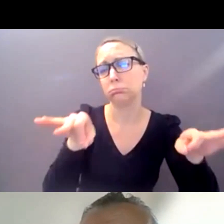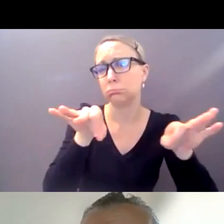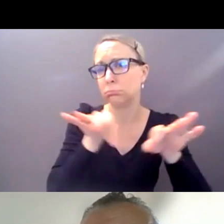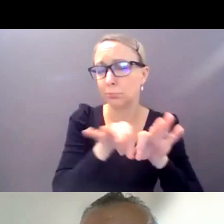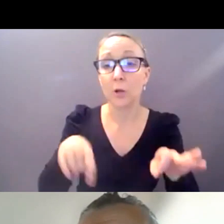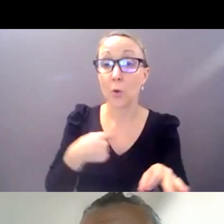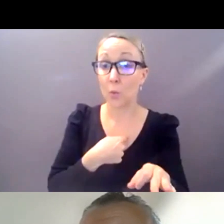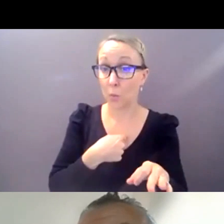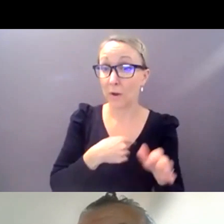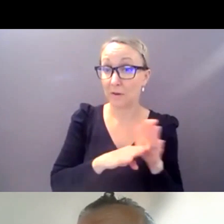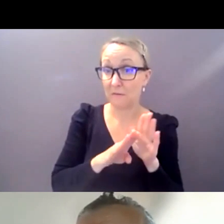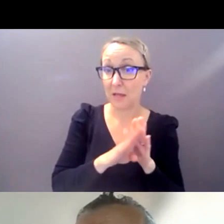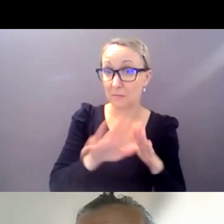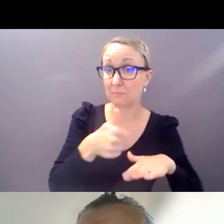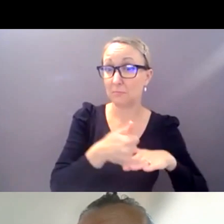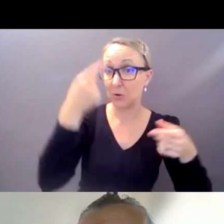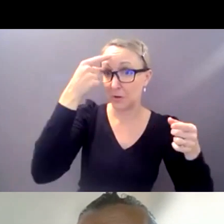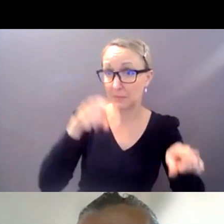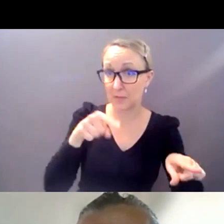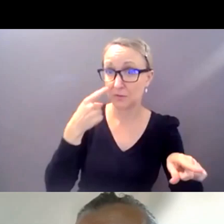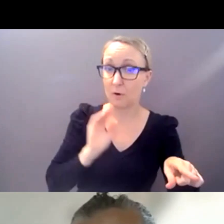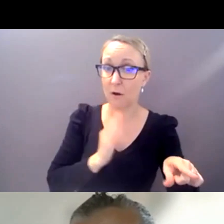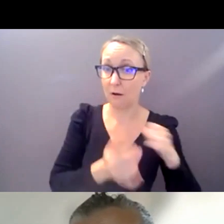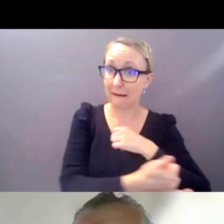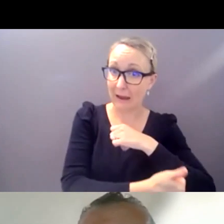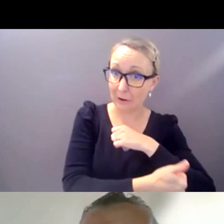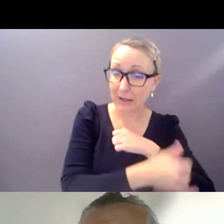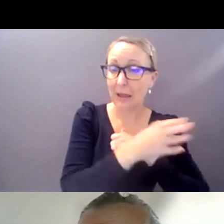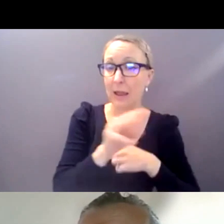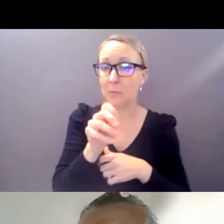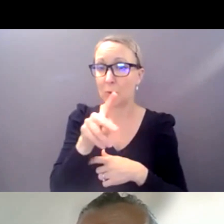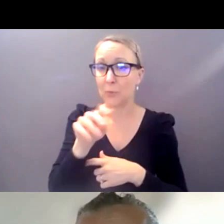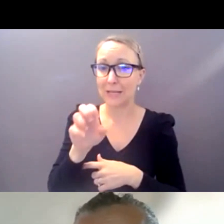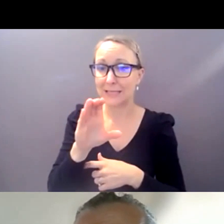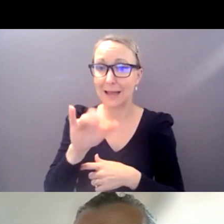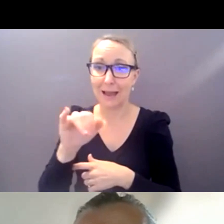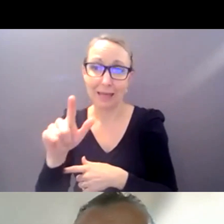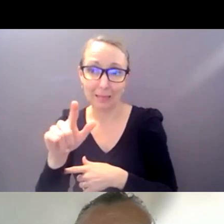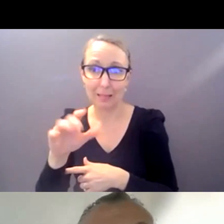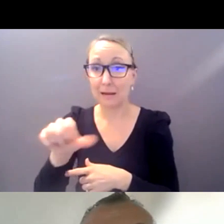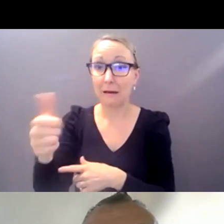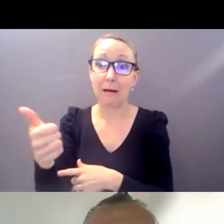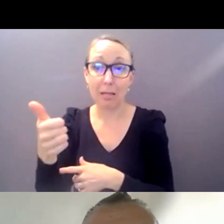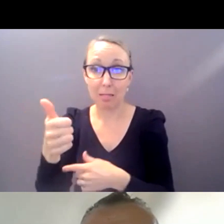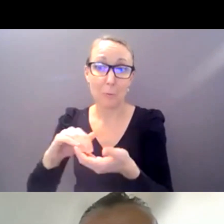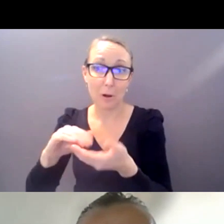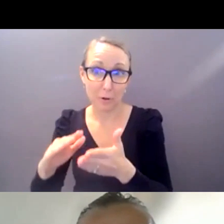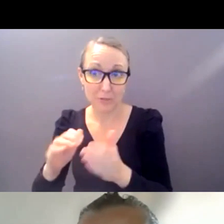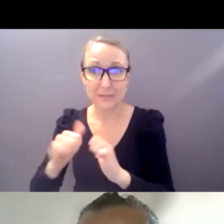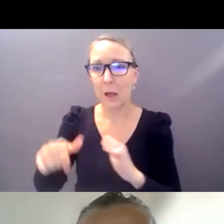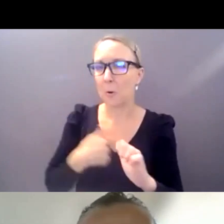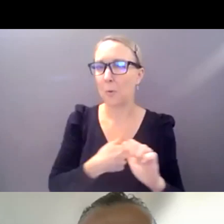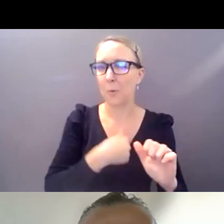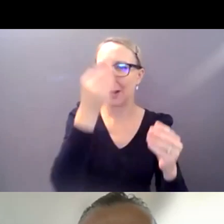developed agreements on how our county and our Marin CIL and other CBOs share information.